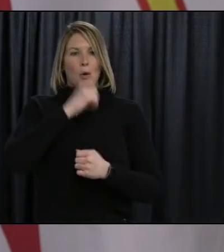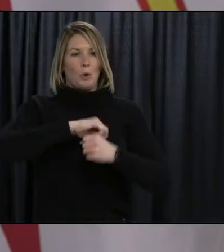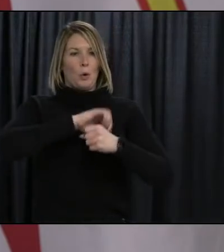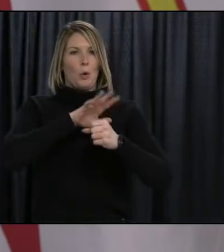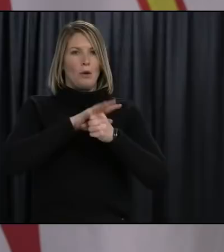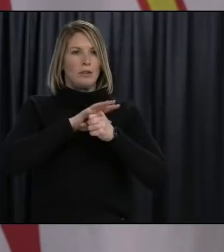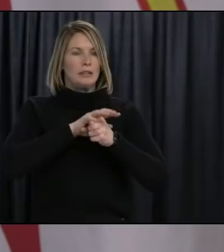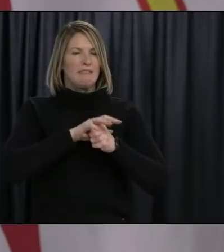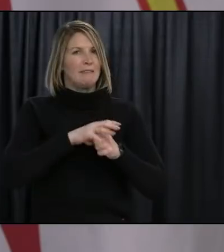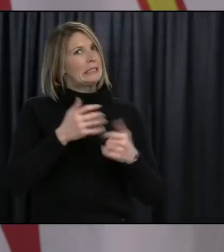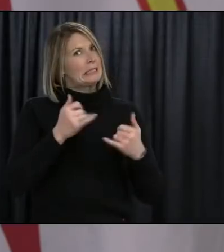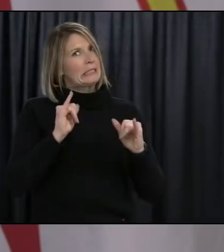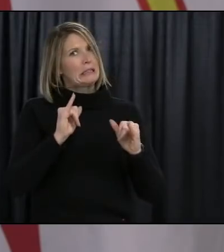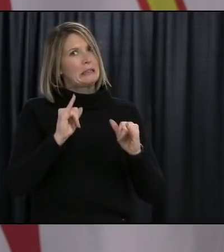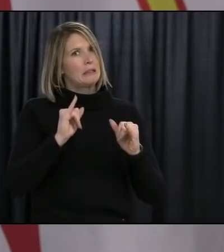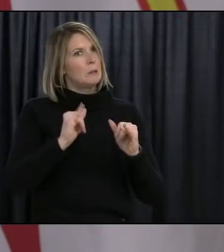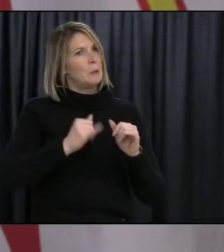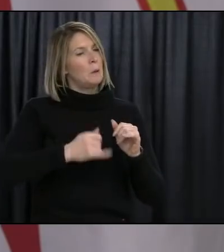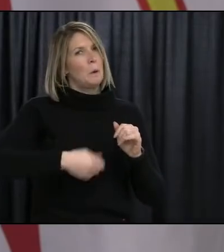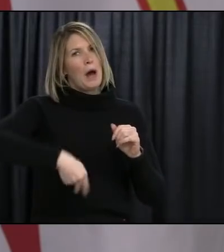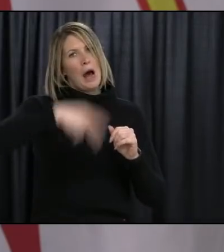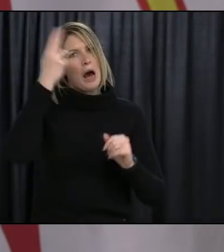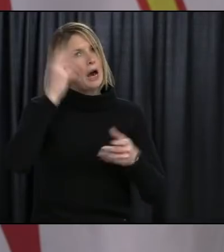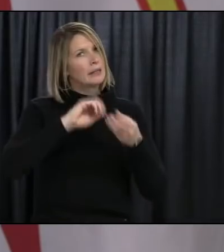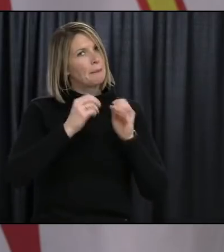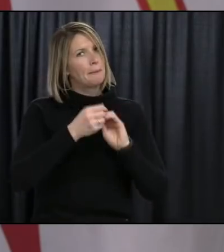would be considering